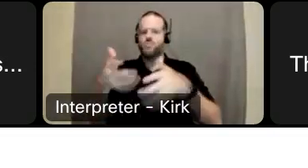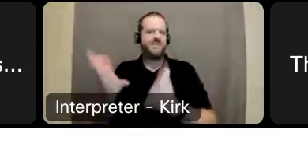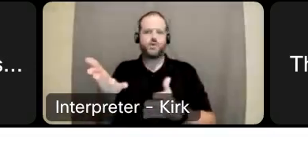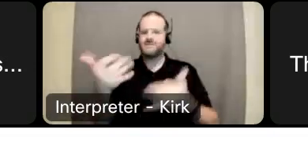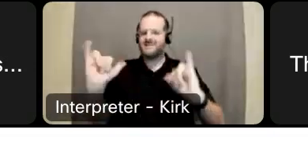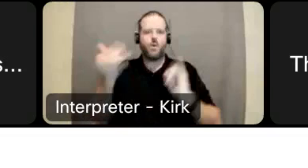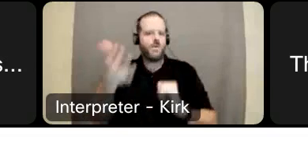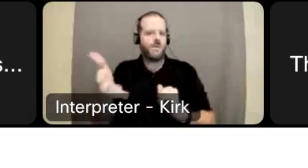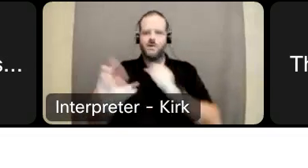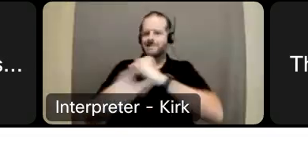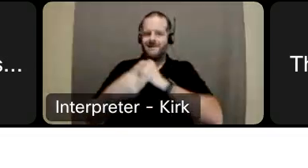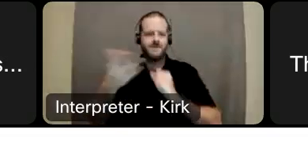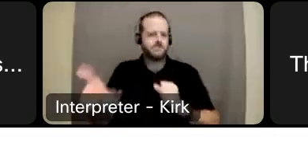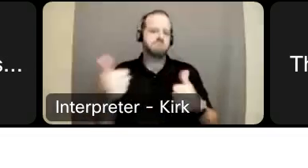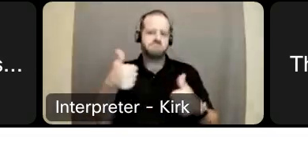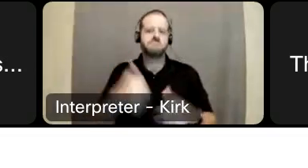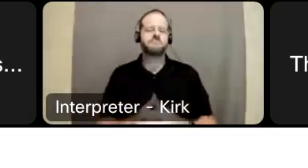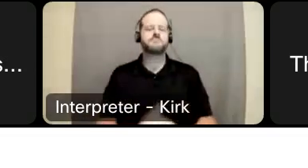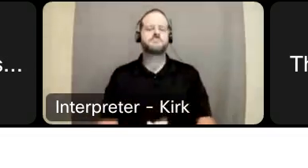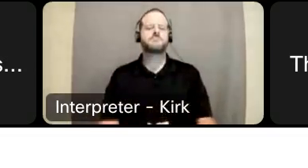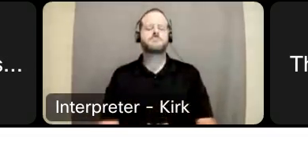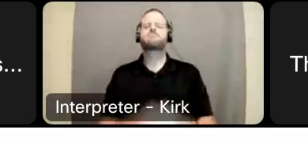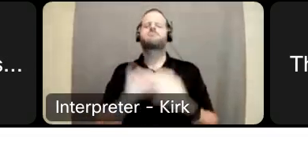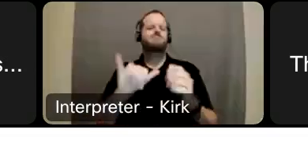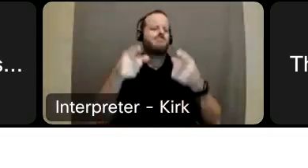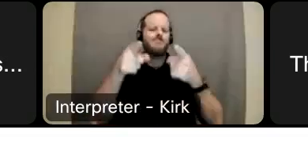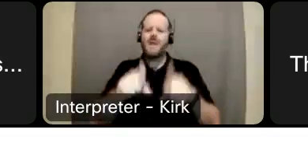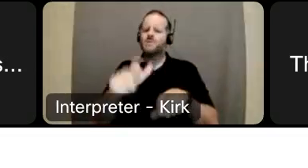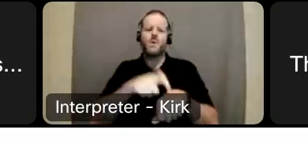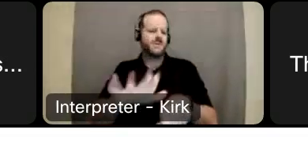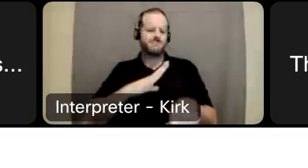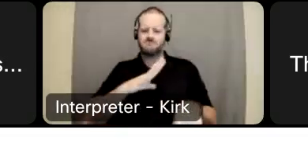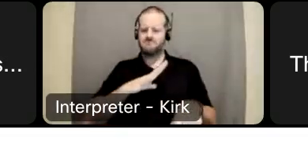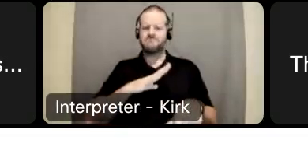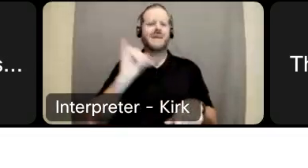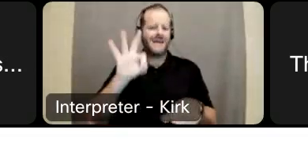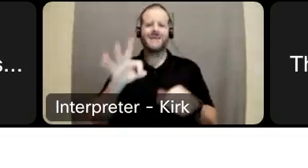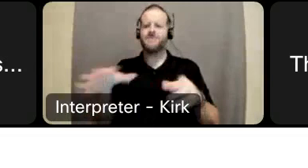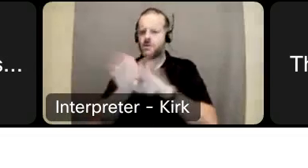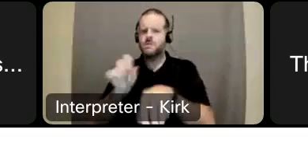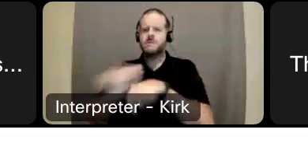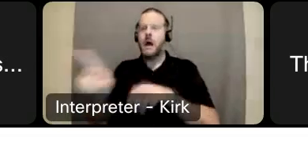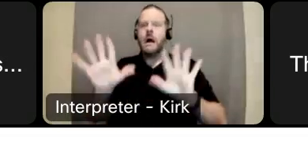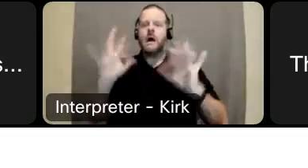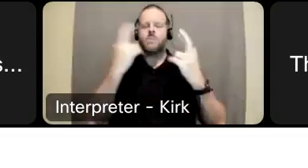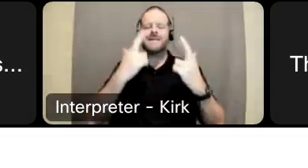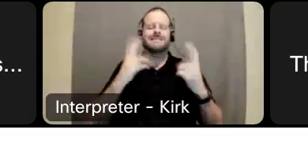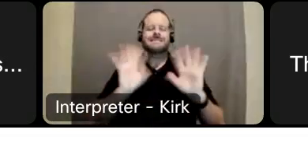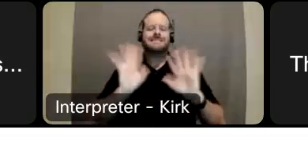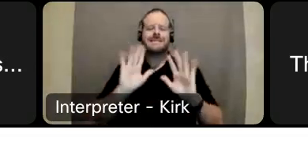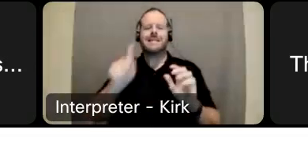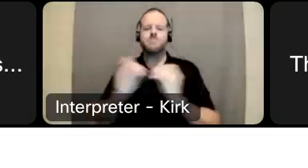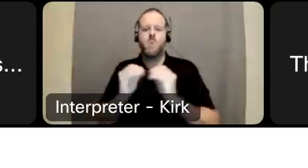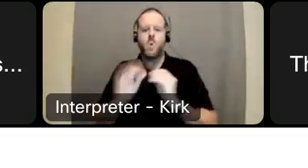So this happens all the time. Do not fret. Send me an email and we'll get that reopened for you. Okay, I ask that